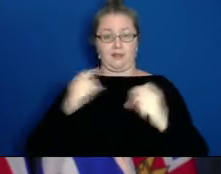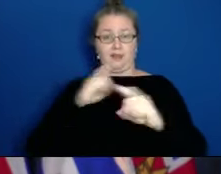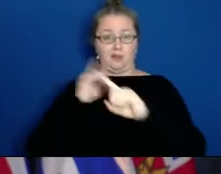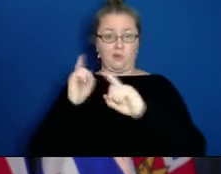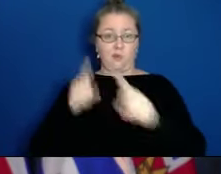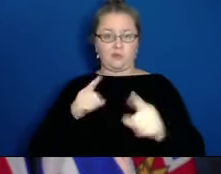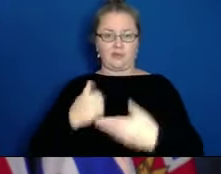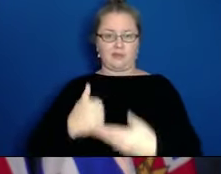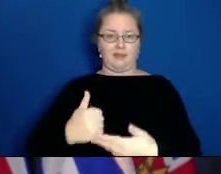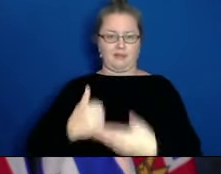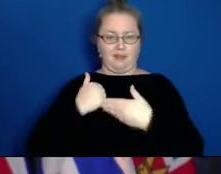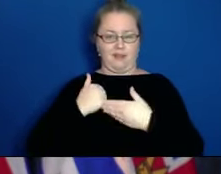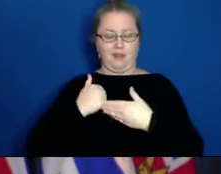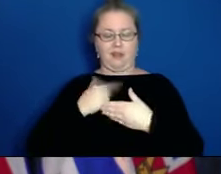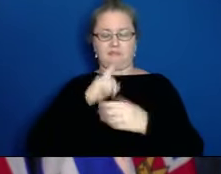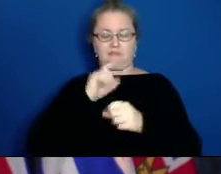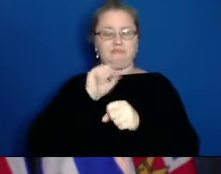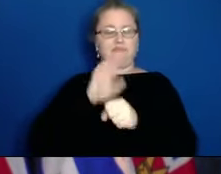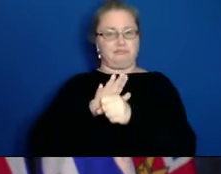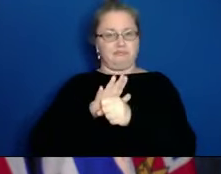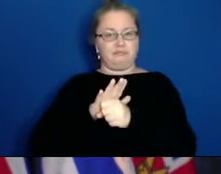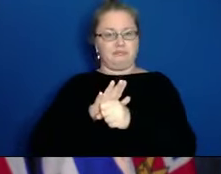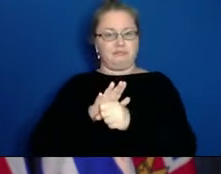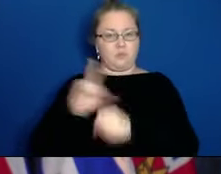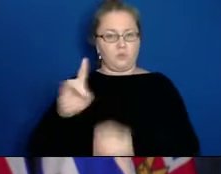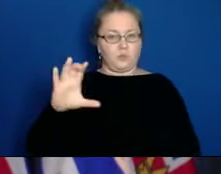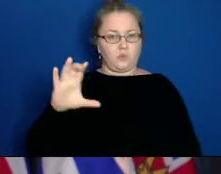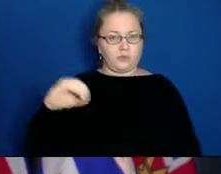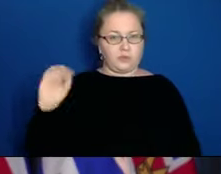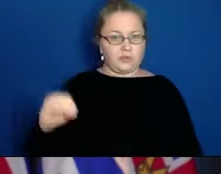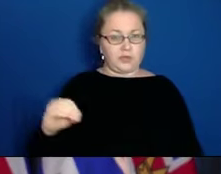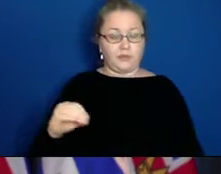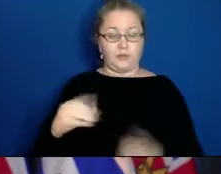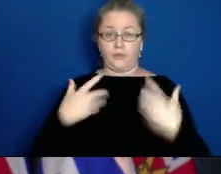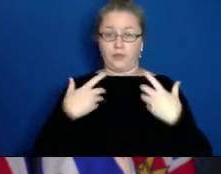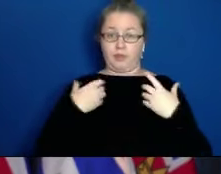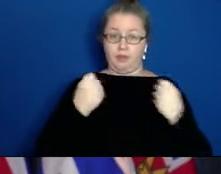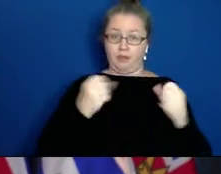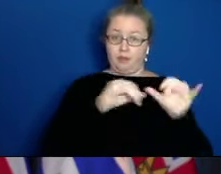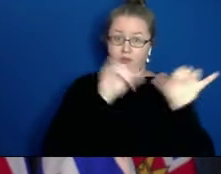all in. I can tell you that our healthcare system is, our healthcare workers are,